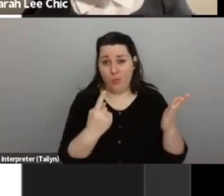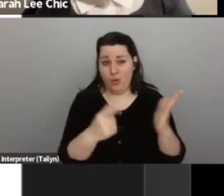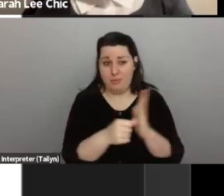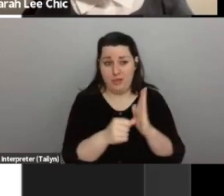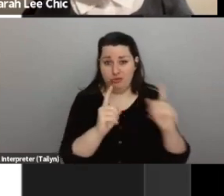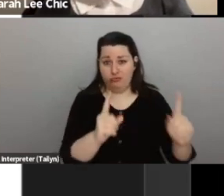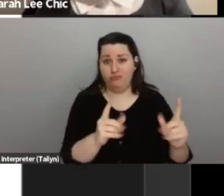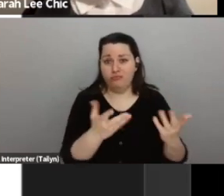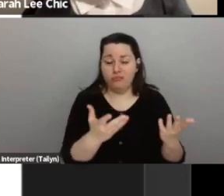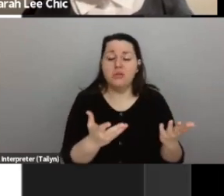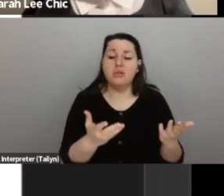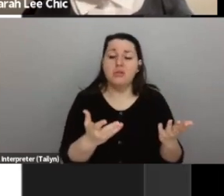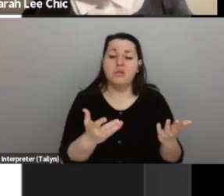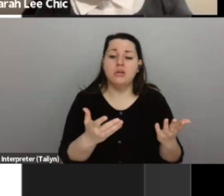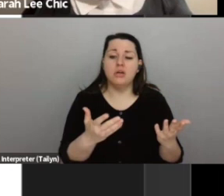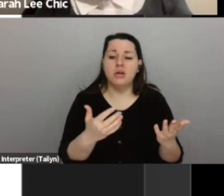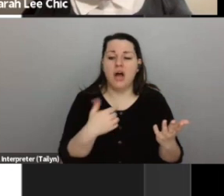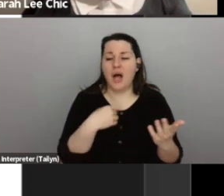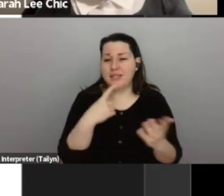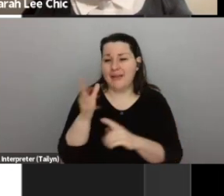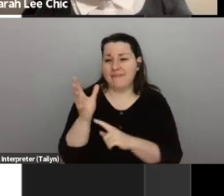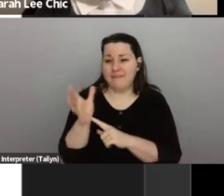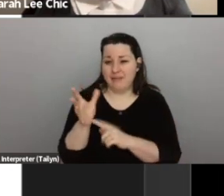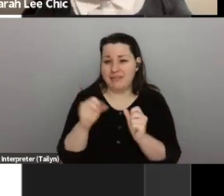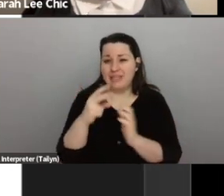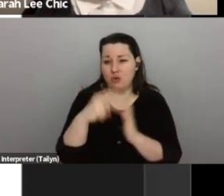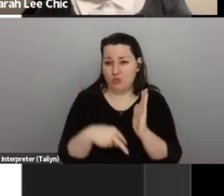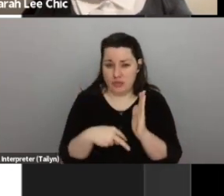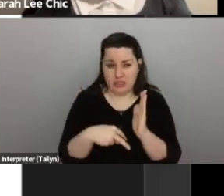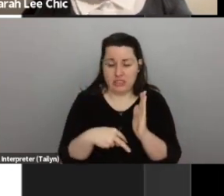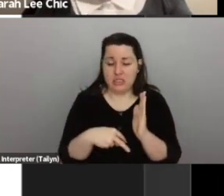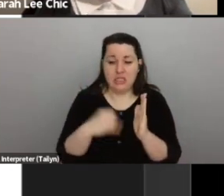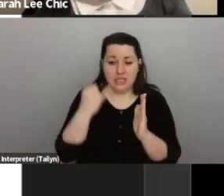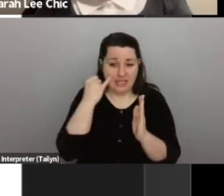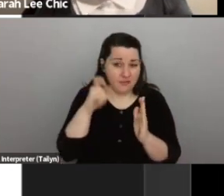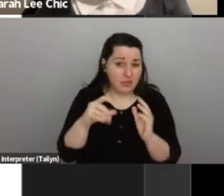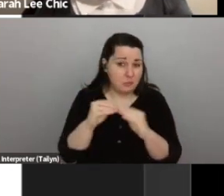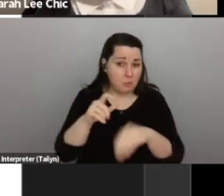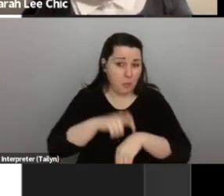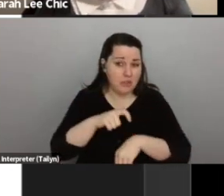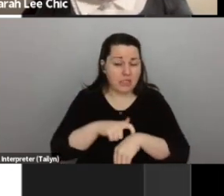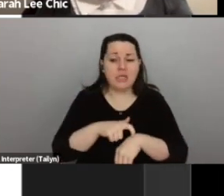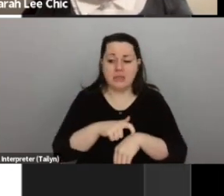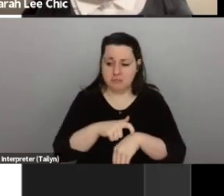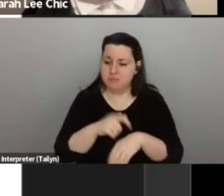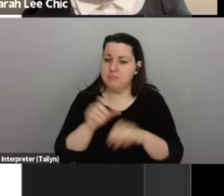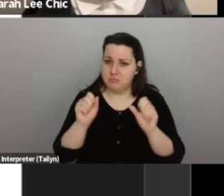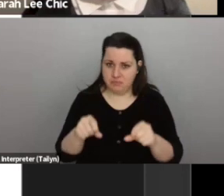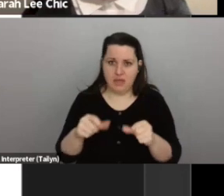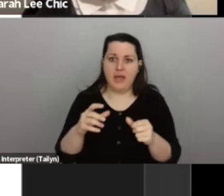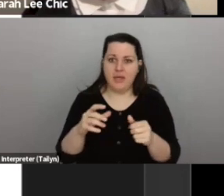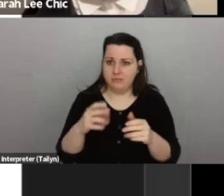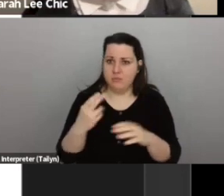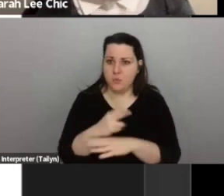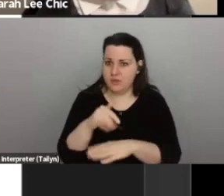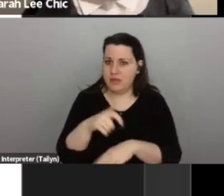So I'll start with saying 5 minutes to read this, but if anybody needs more time, then you can absolutely take that